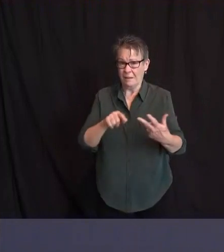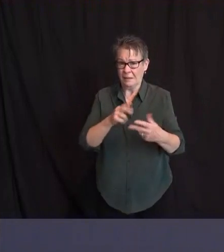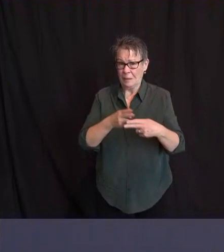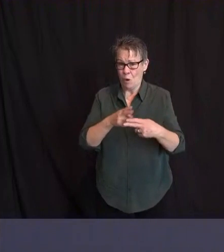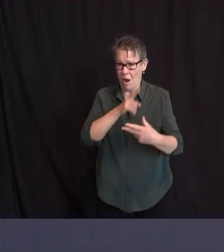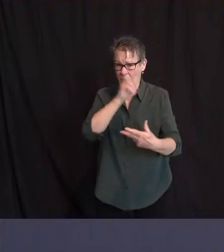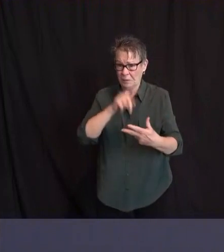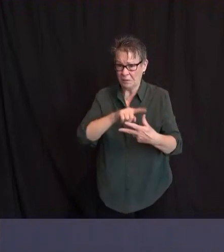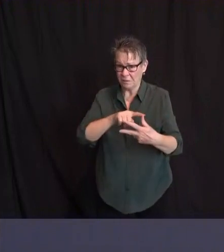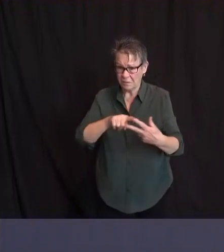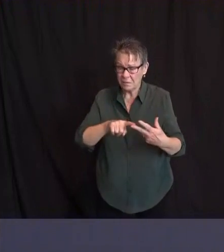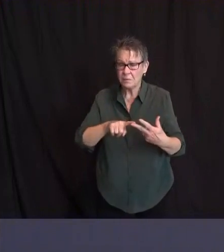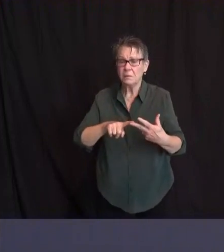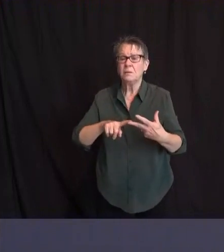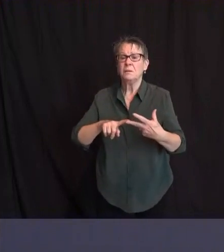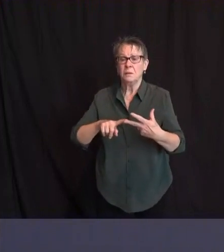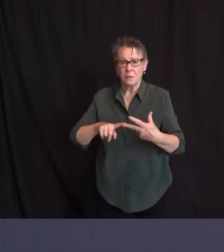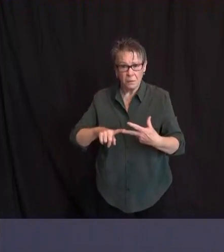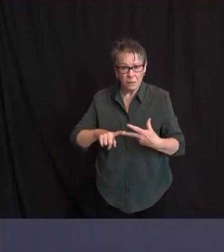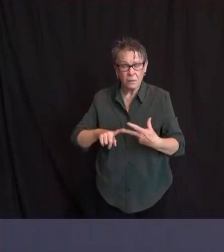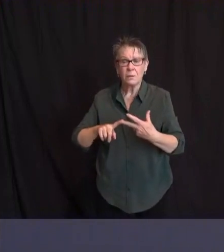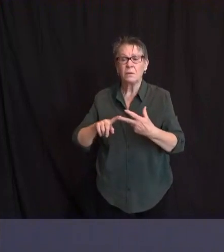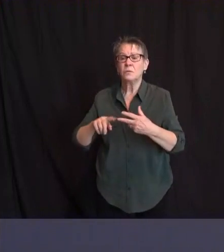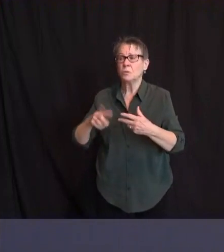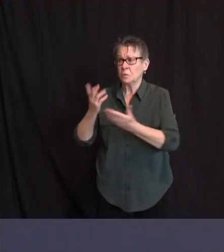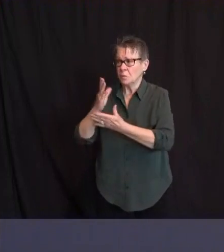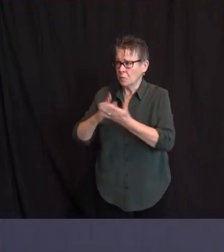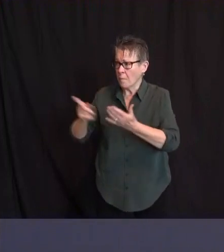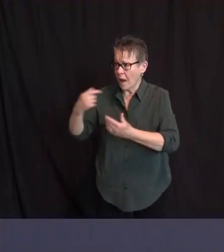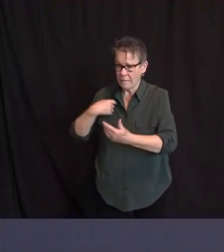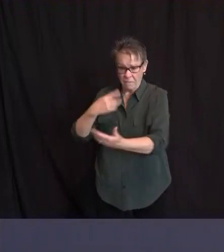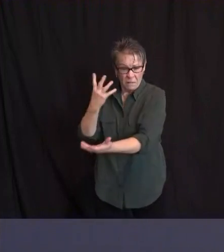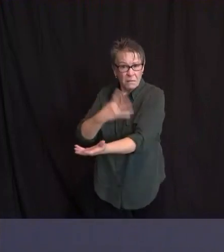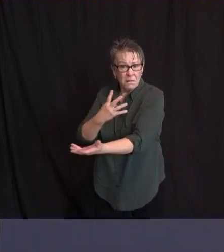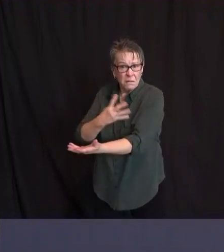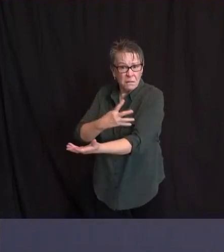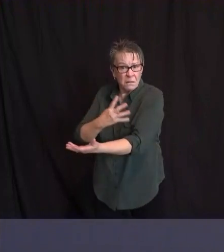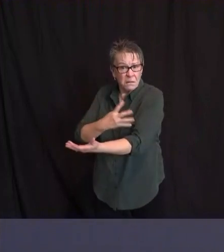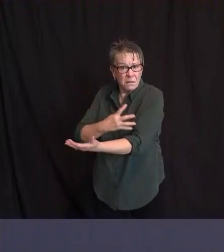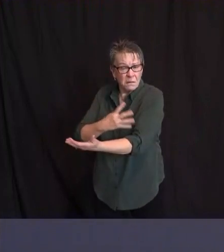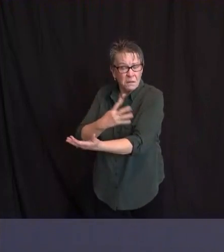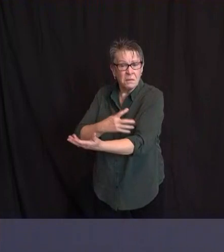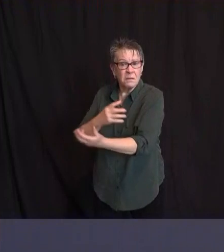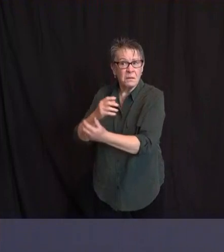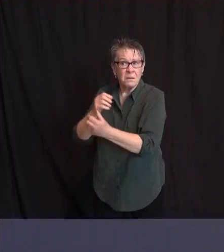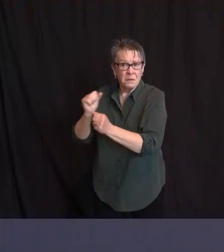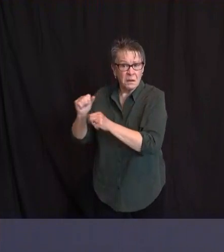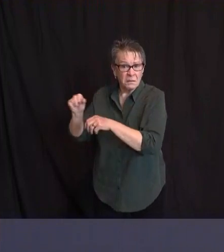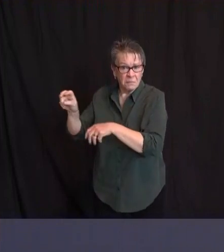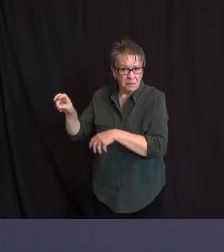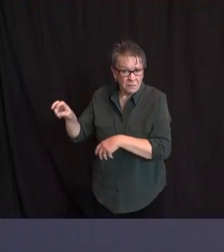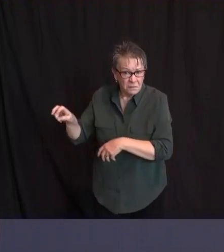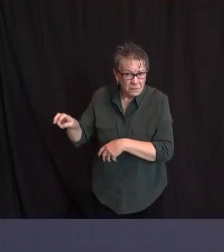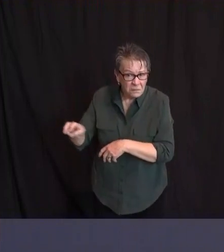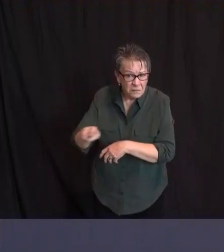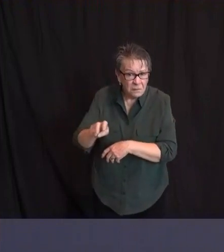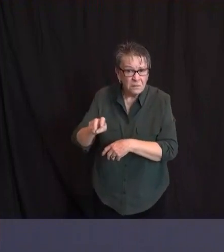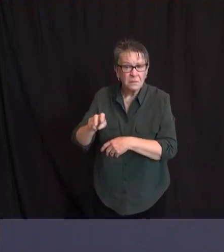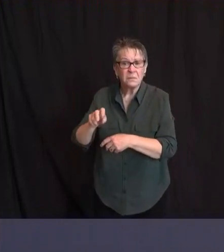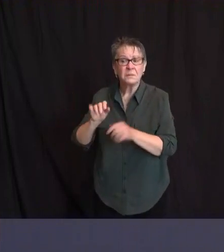IV fluids and need to be monitored on an hour-by-hour basis, or patients that have had some